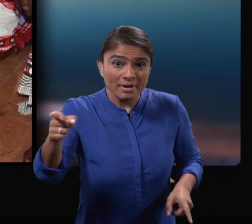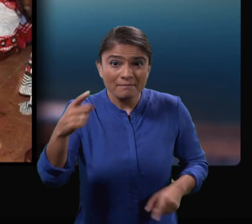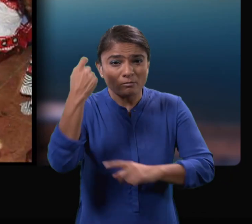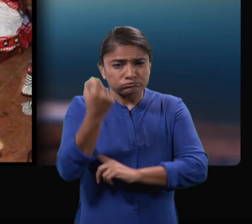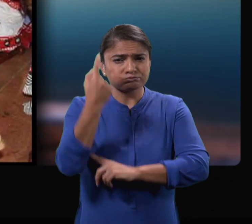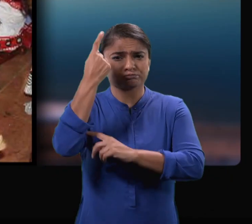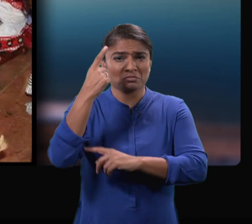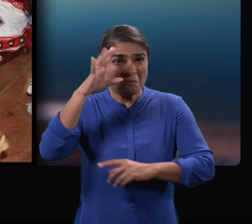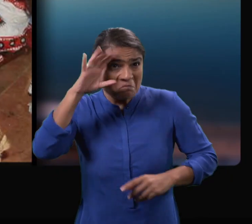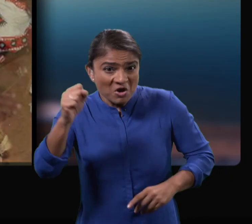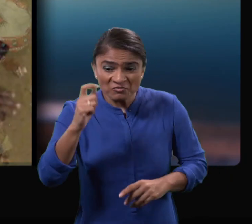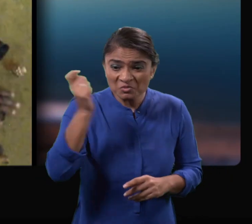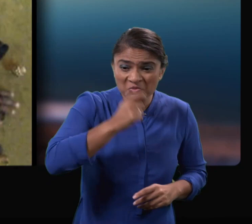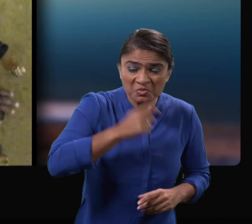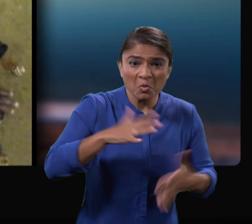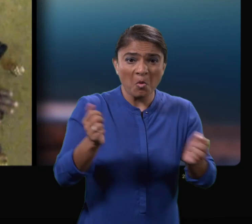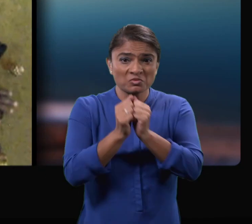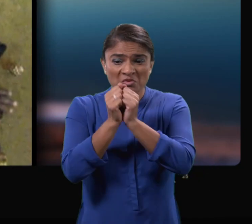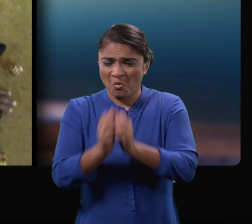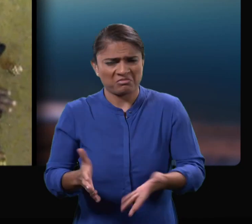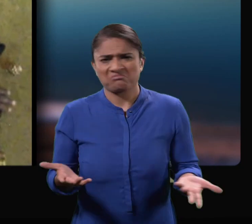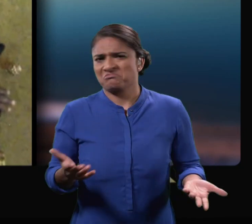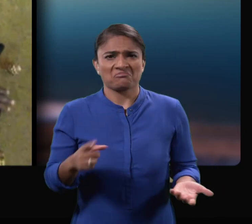mna abanayo into